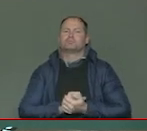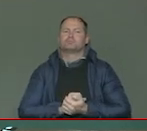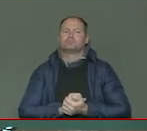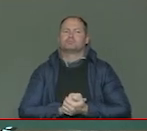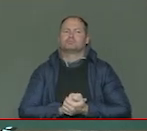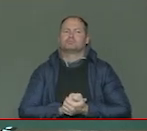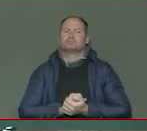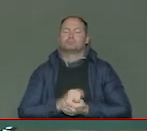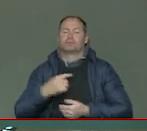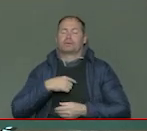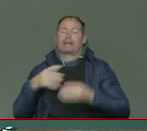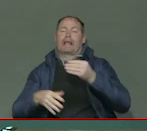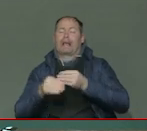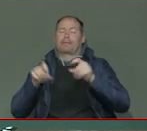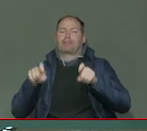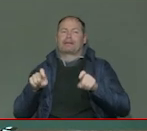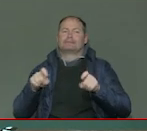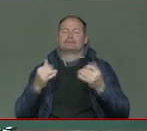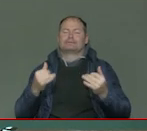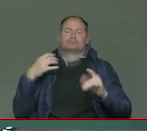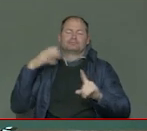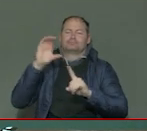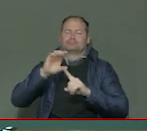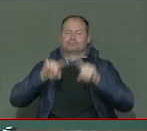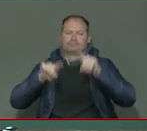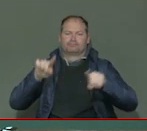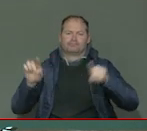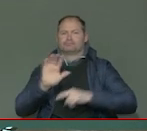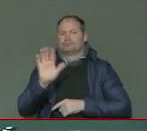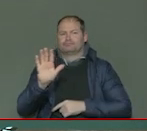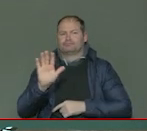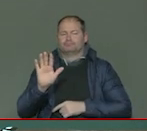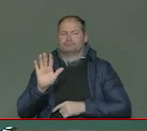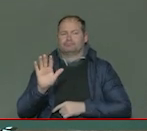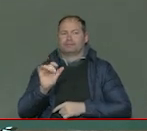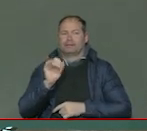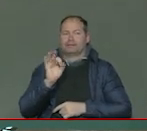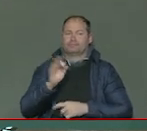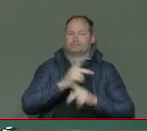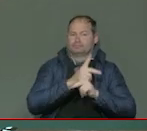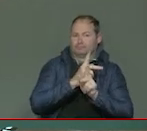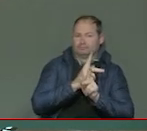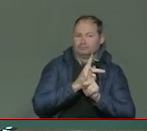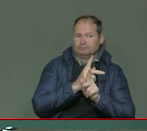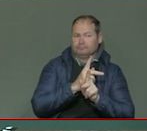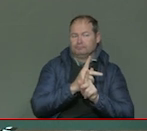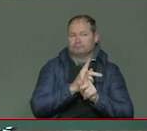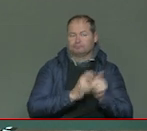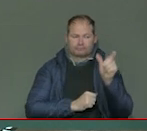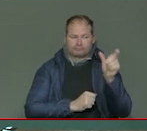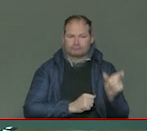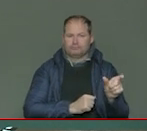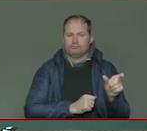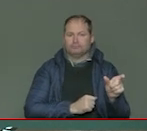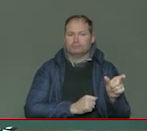add something. We must never just write division of duties. Always, if it's with stock, we say the one person